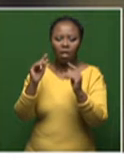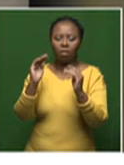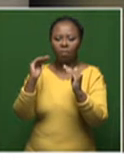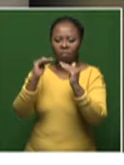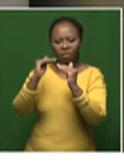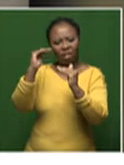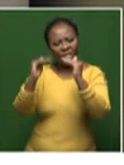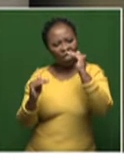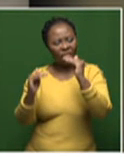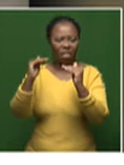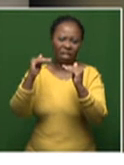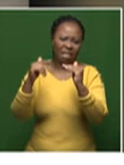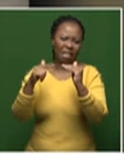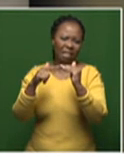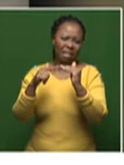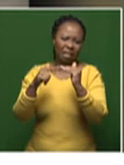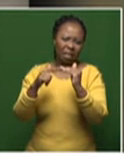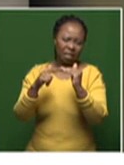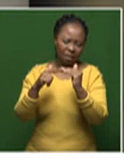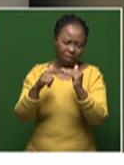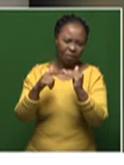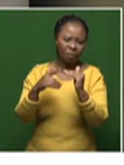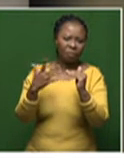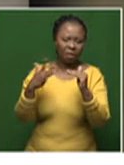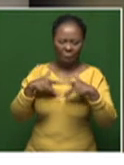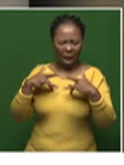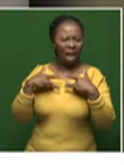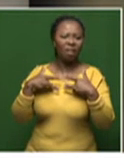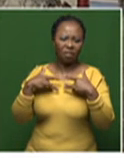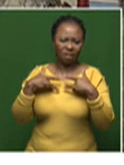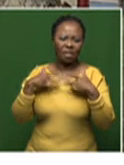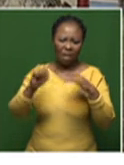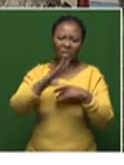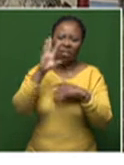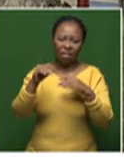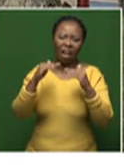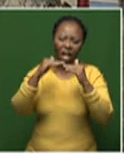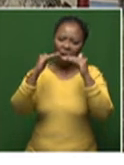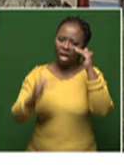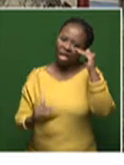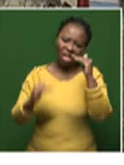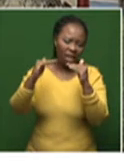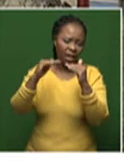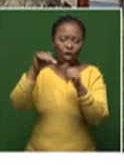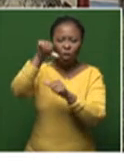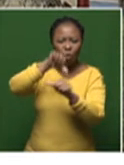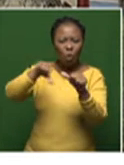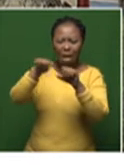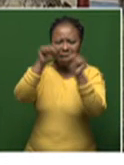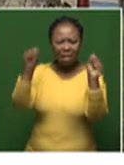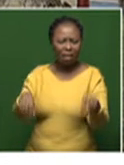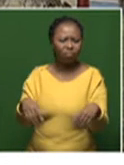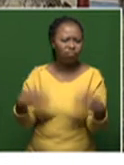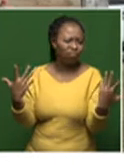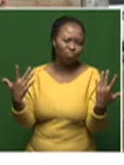of our lives in South Africa and how our social systems fail